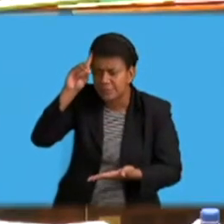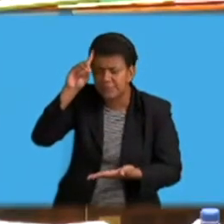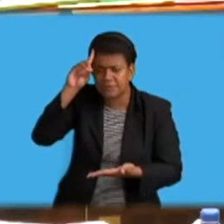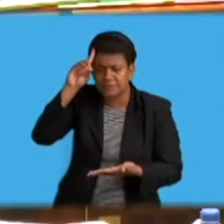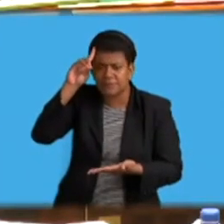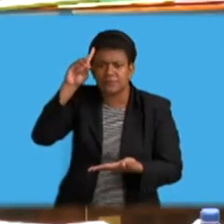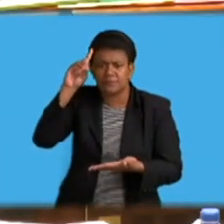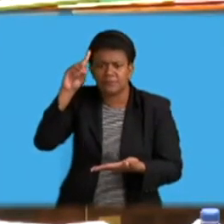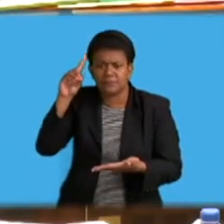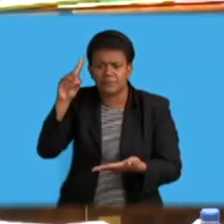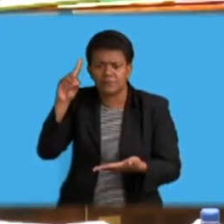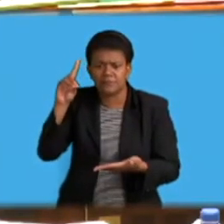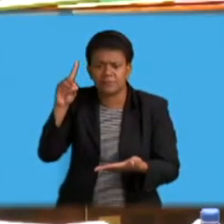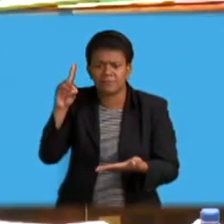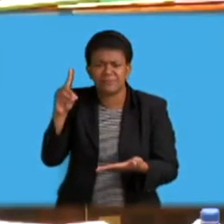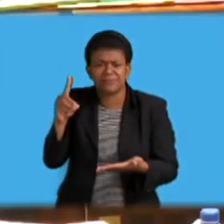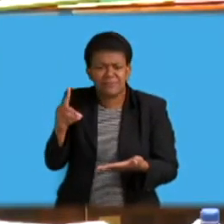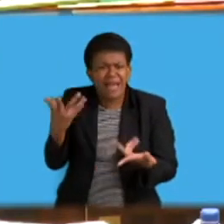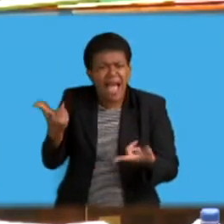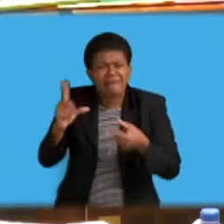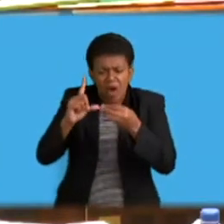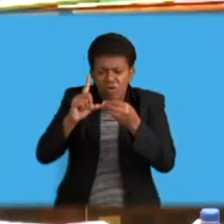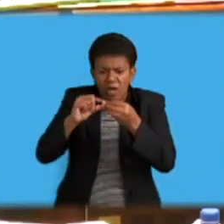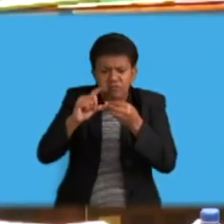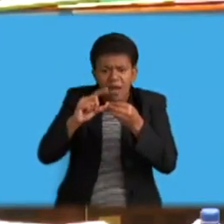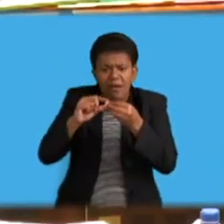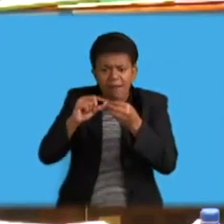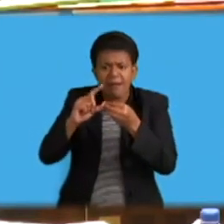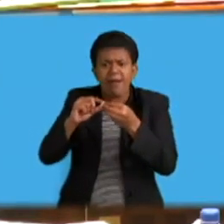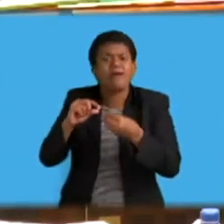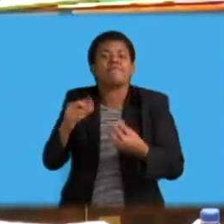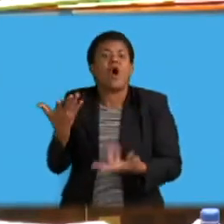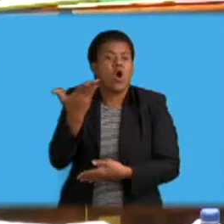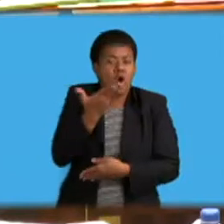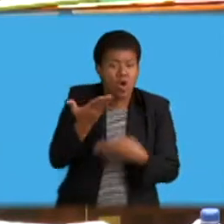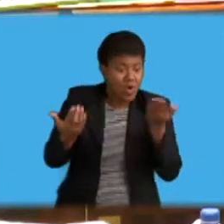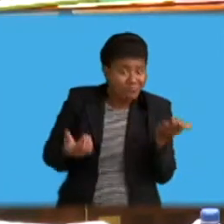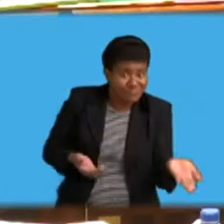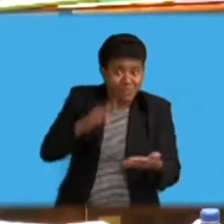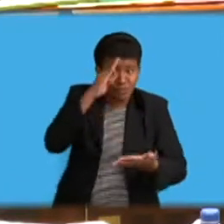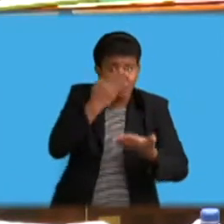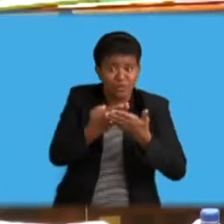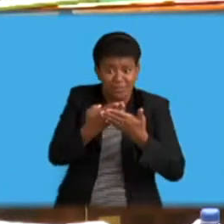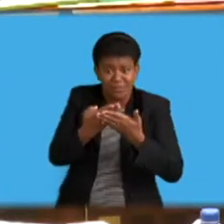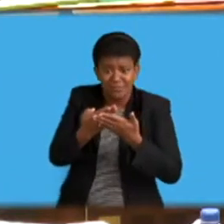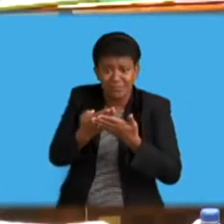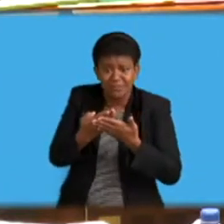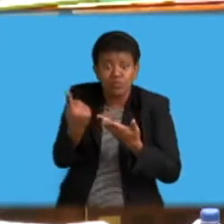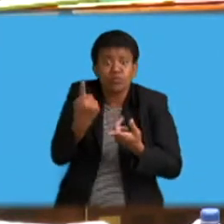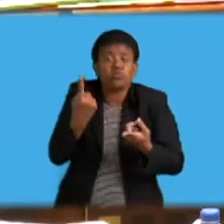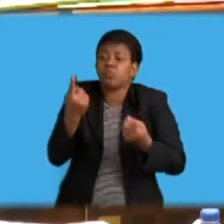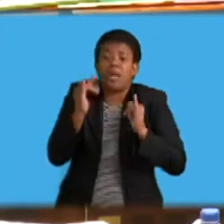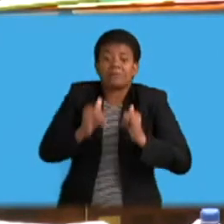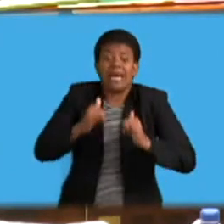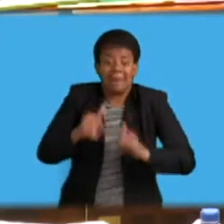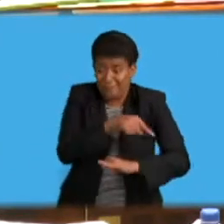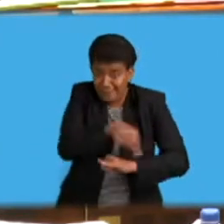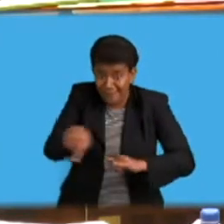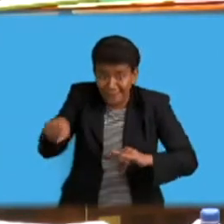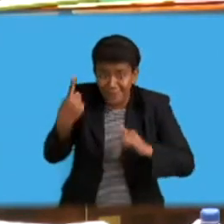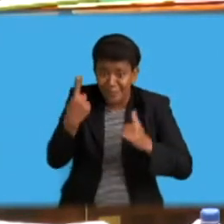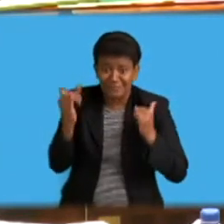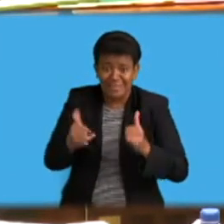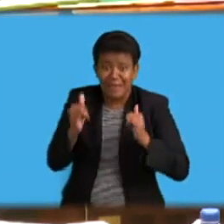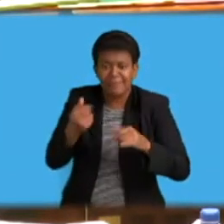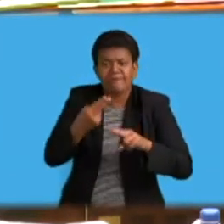hours for exempt class students and also take up Saturdays to cater for the condensed curriculum for